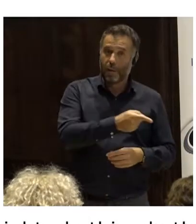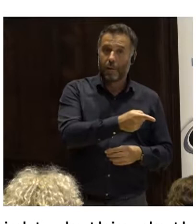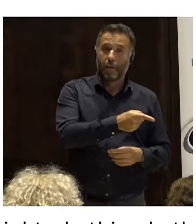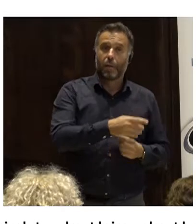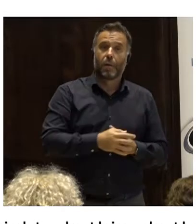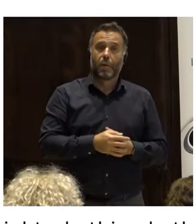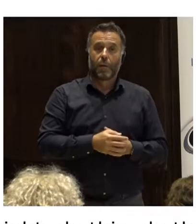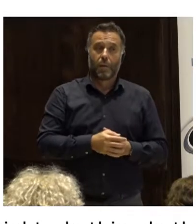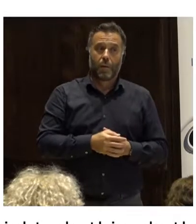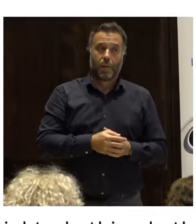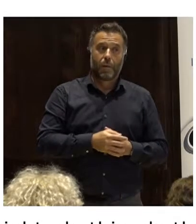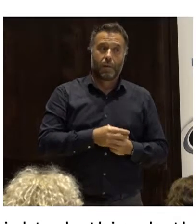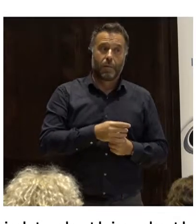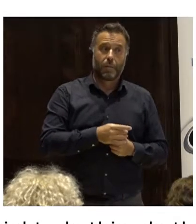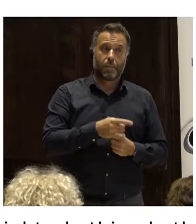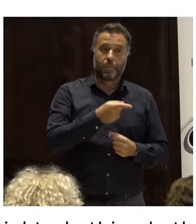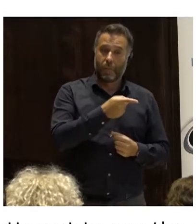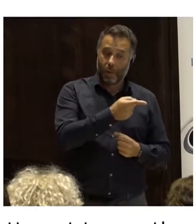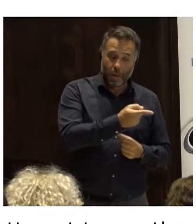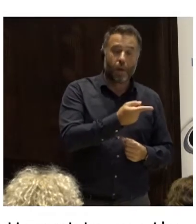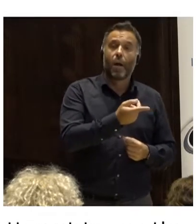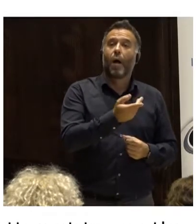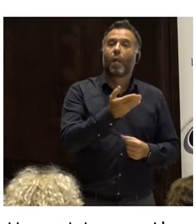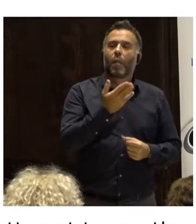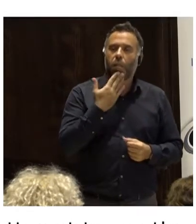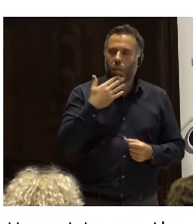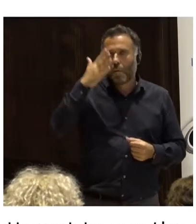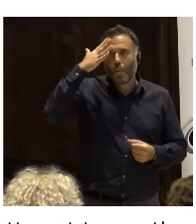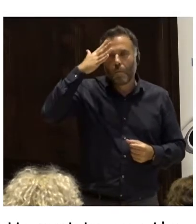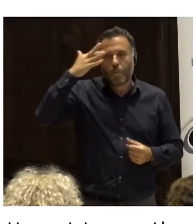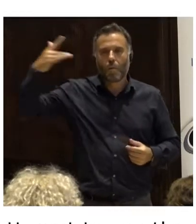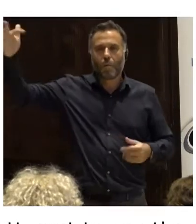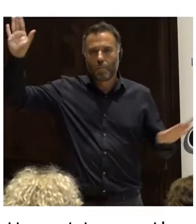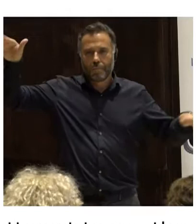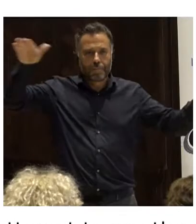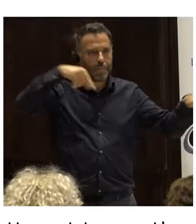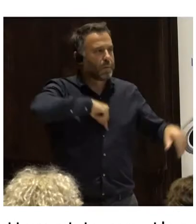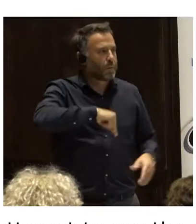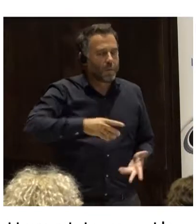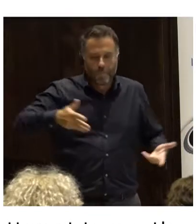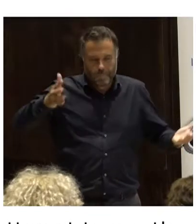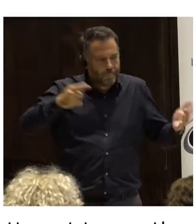the sake of play. Okay, so for them to feel free to